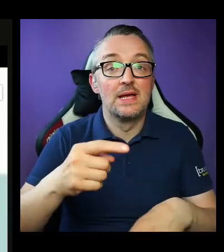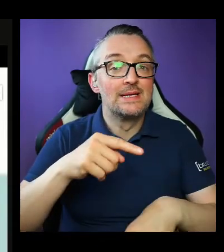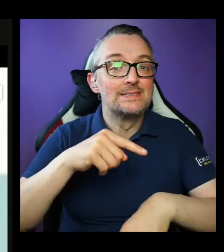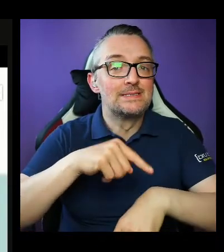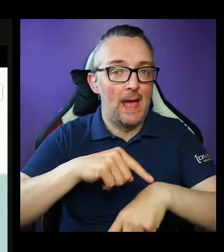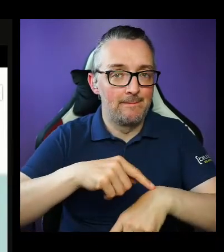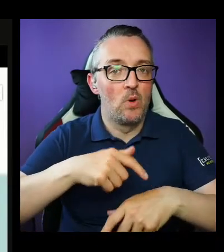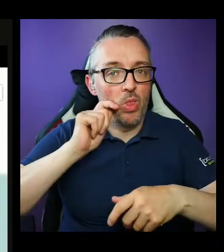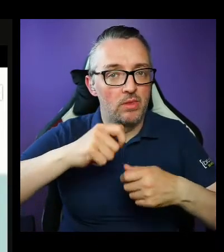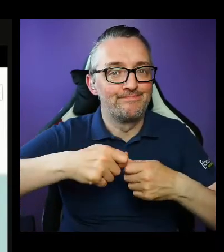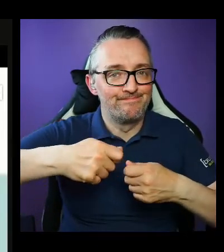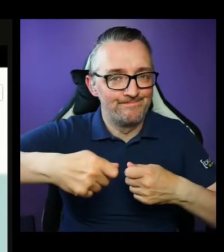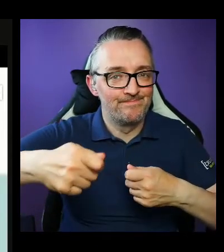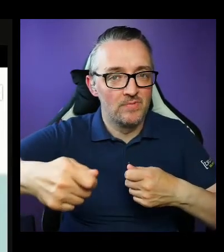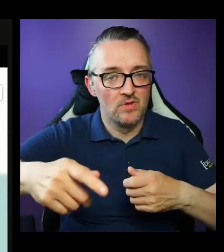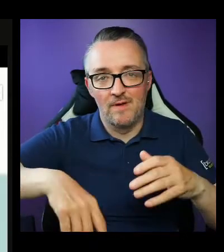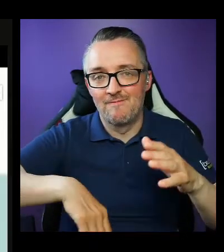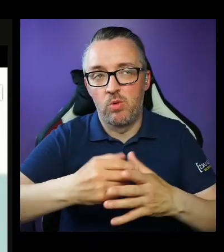time for people to understand